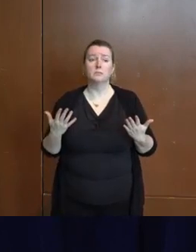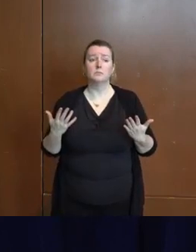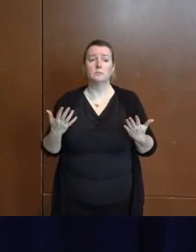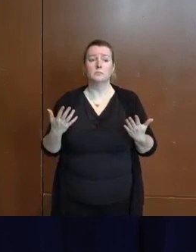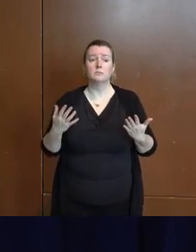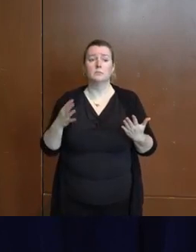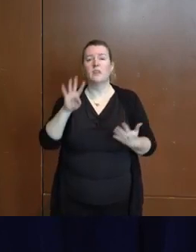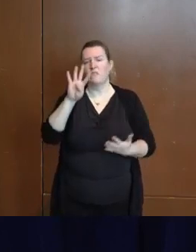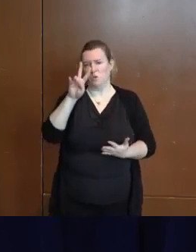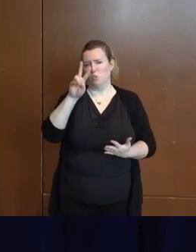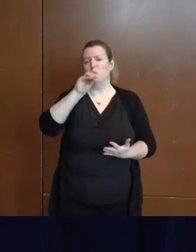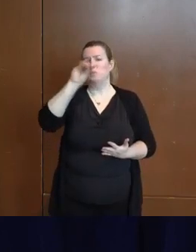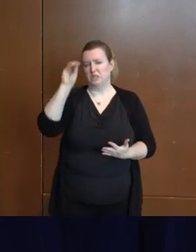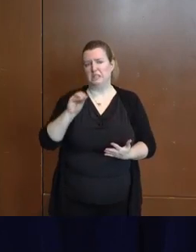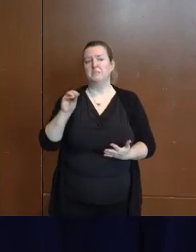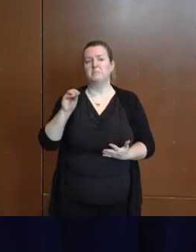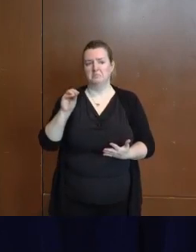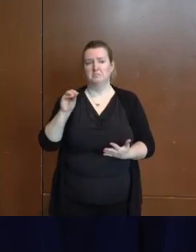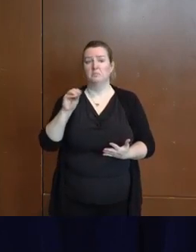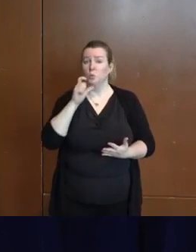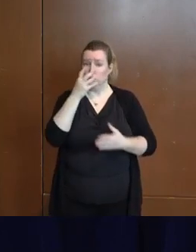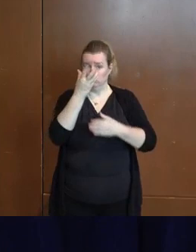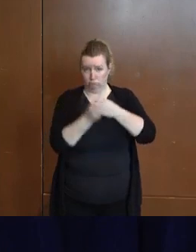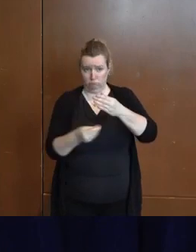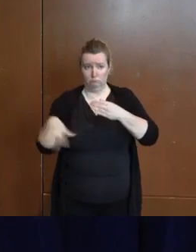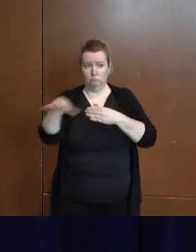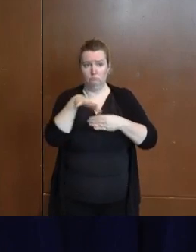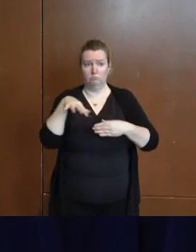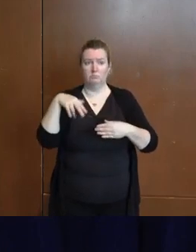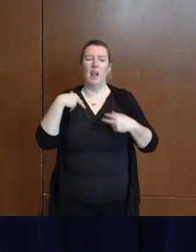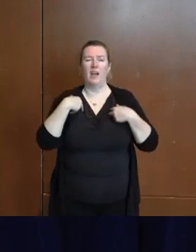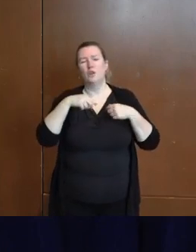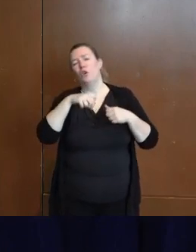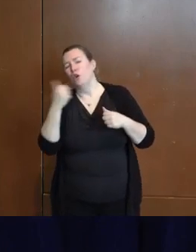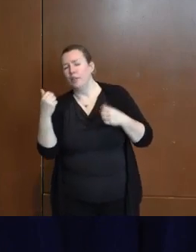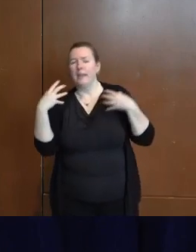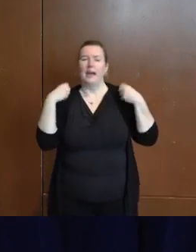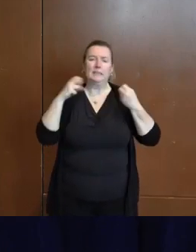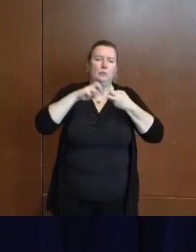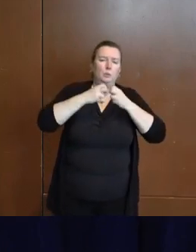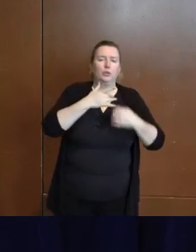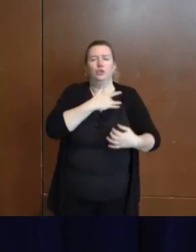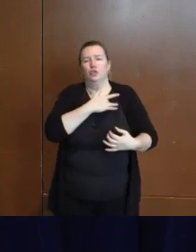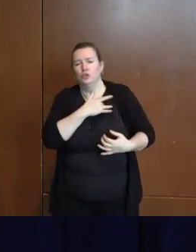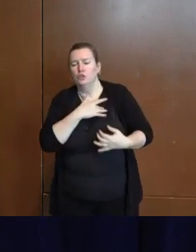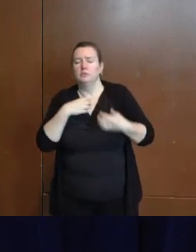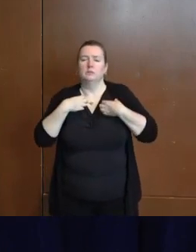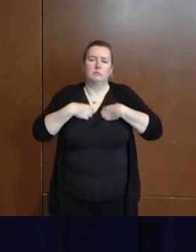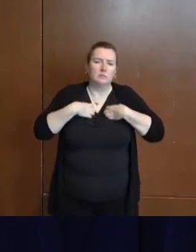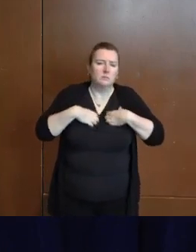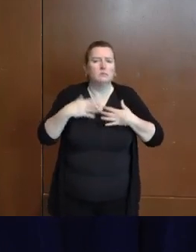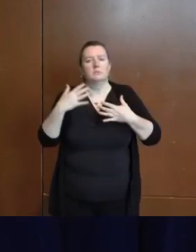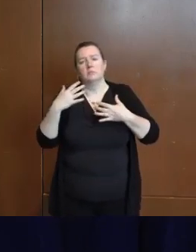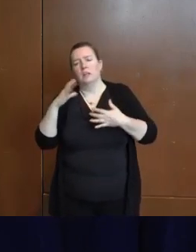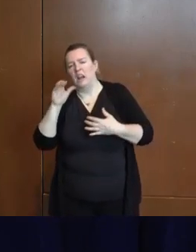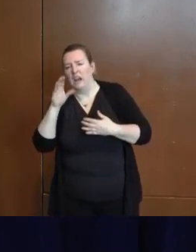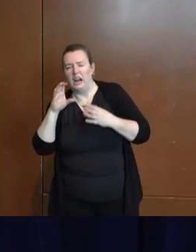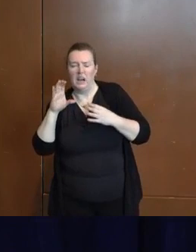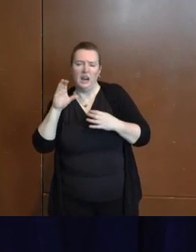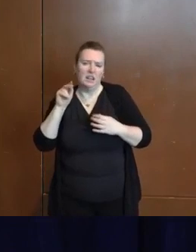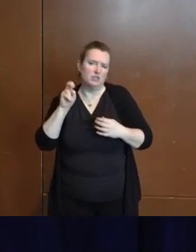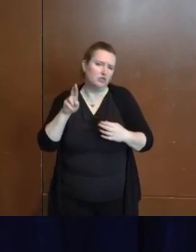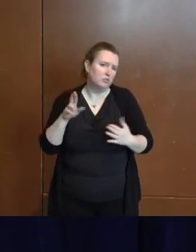obesity, hypertension, diabetes mellitus, heart disease, and pulmonary disease. 58% are